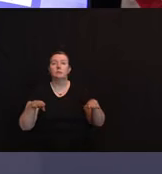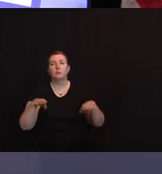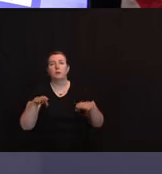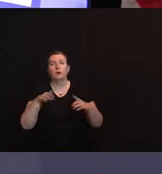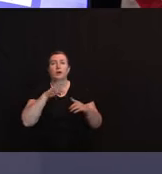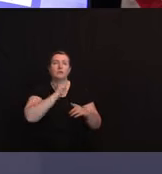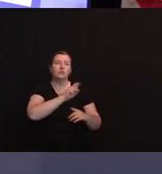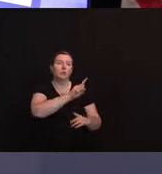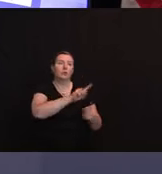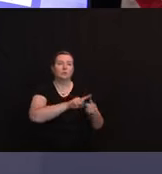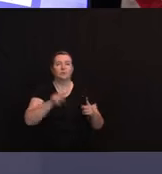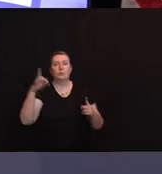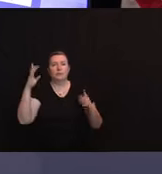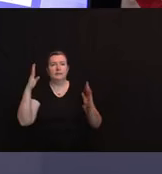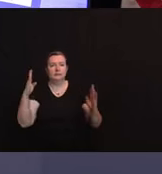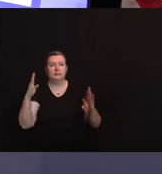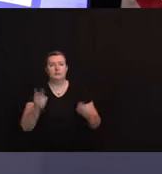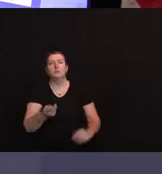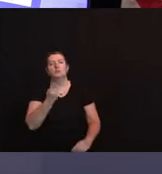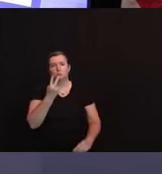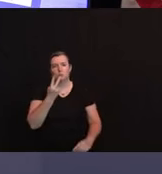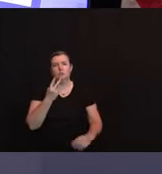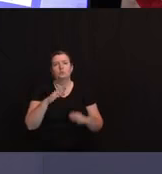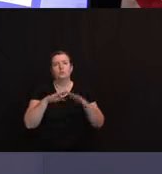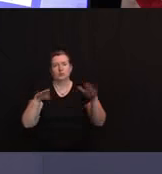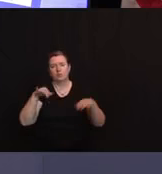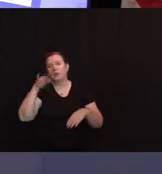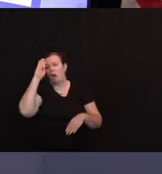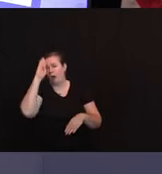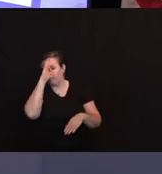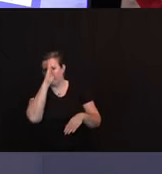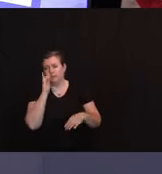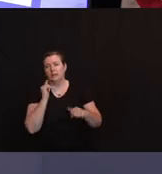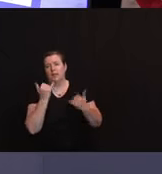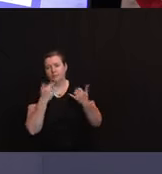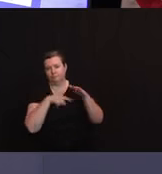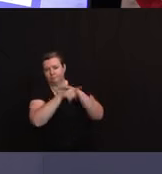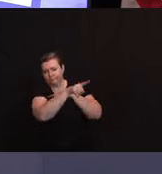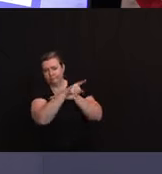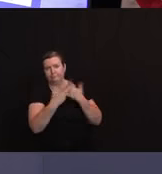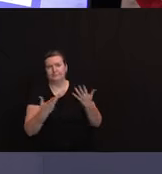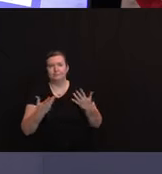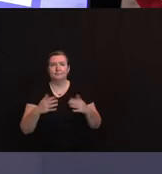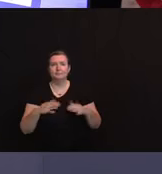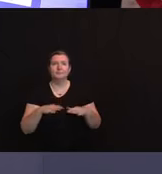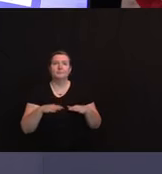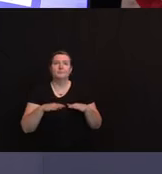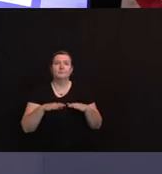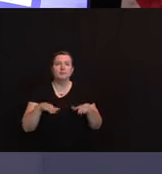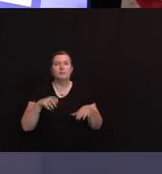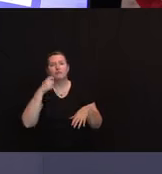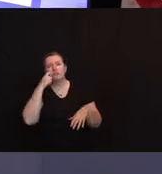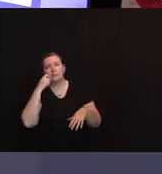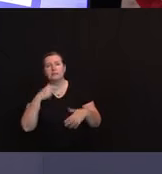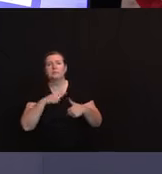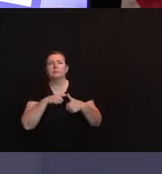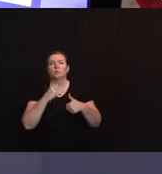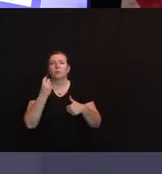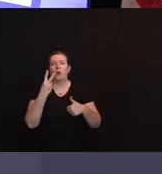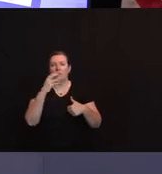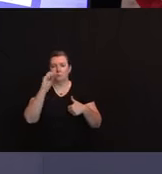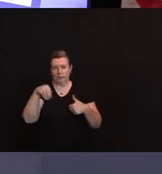hospitalized. The breakdown of race and ethnicity is as follows: white, 12%,